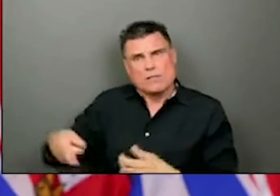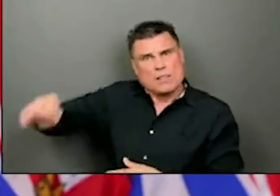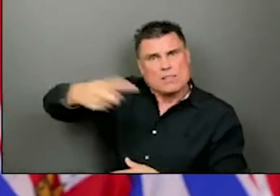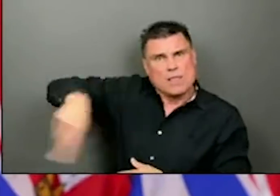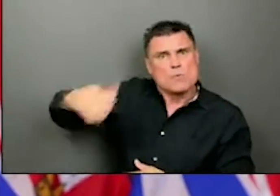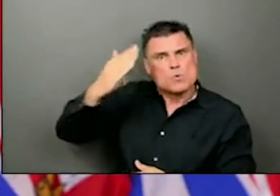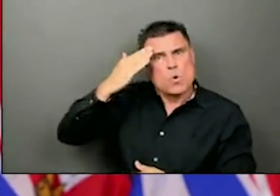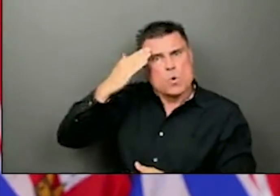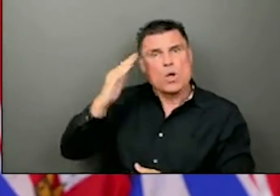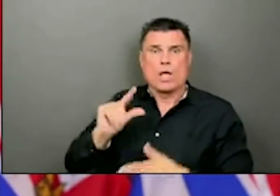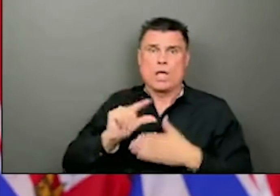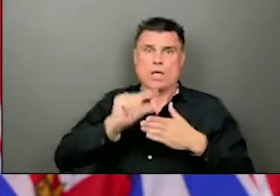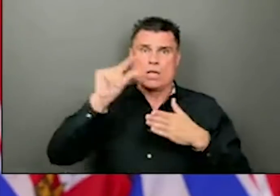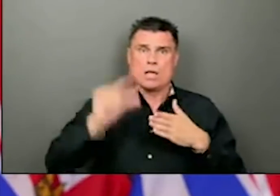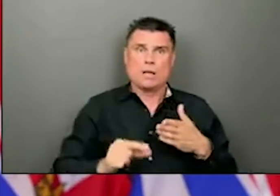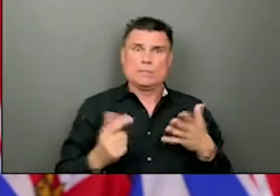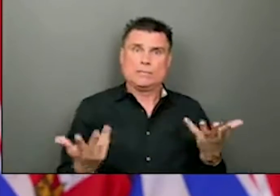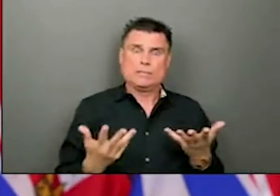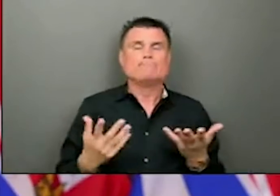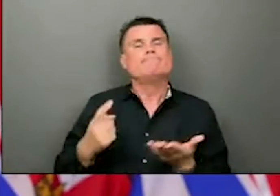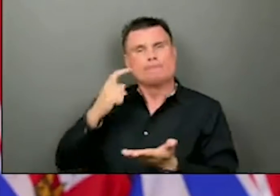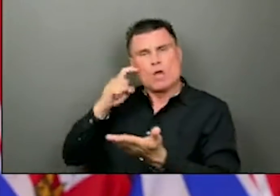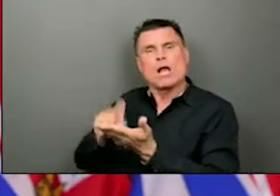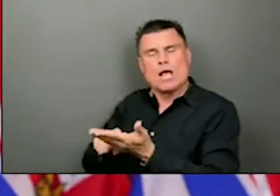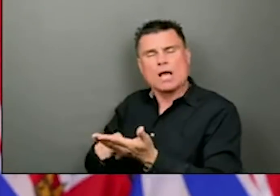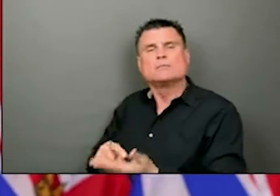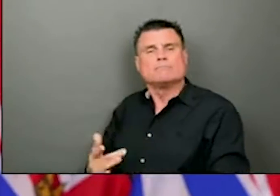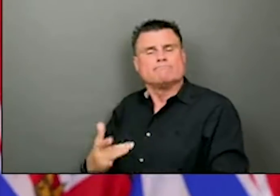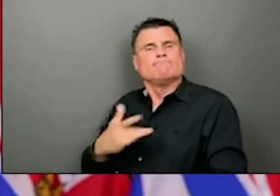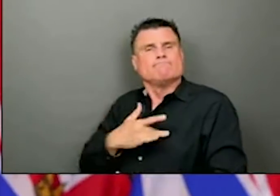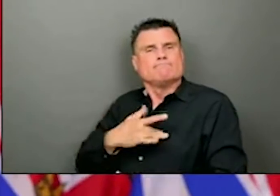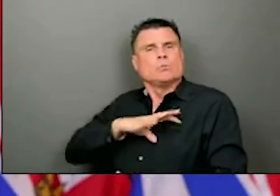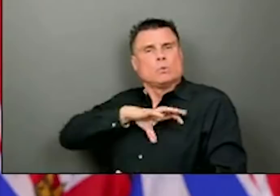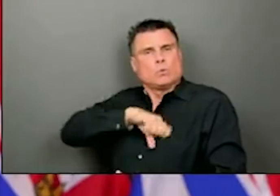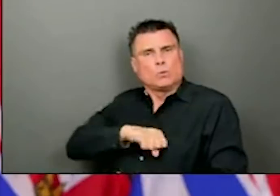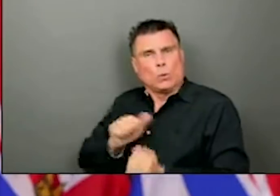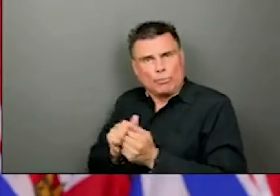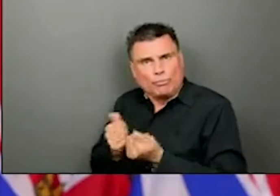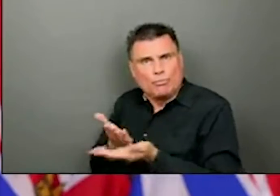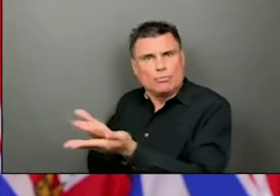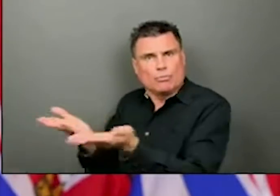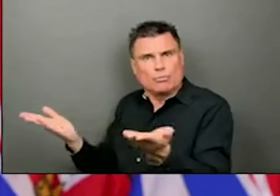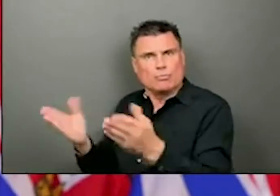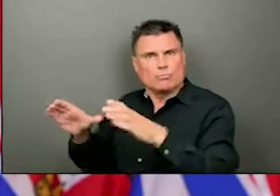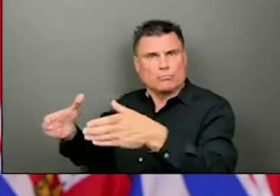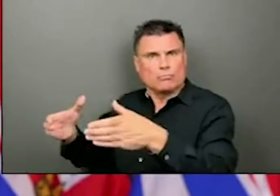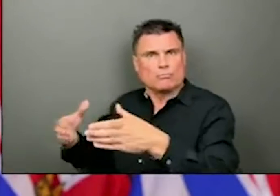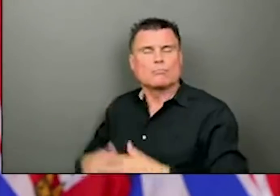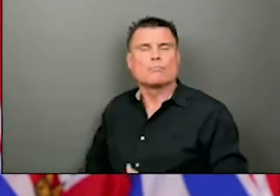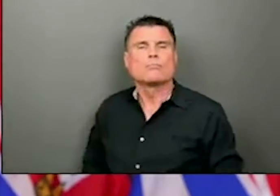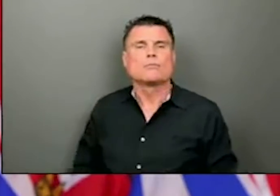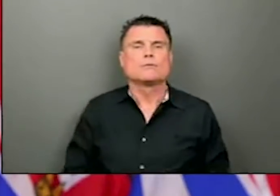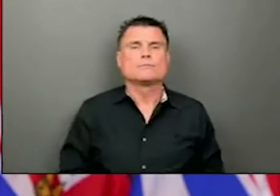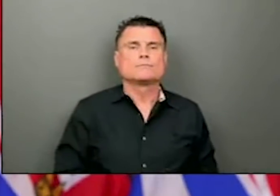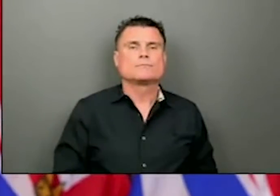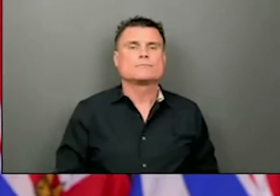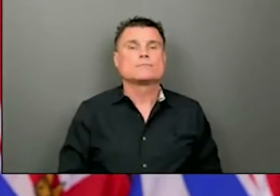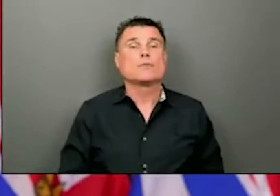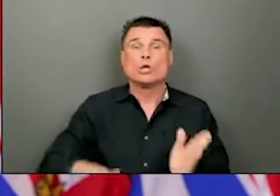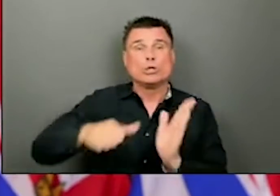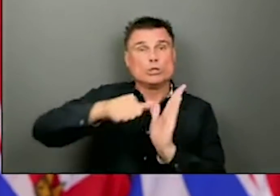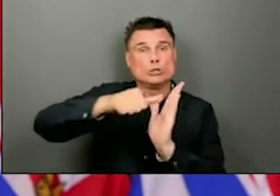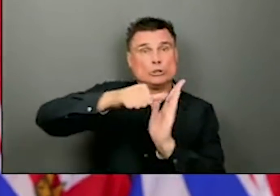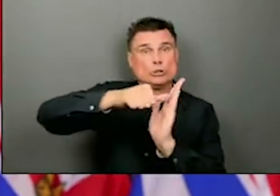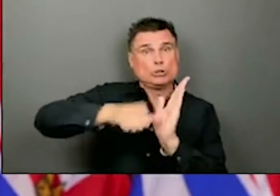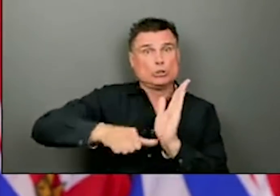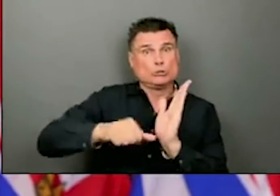in their difficult moments today. With respect to the public healthcare system and surgeries in that system, you'll know, Dr. Henry's